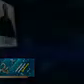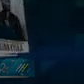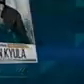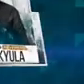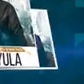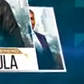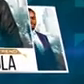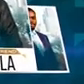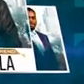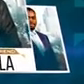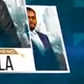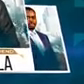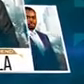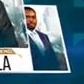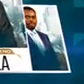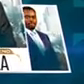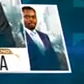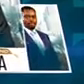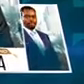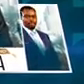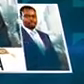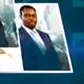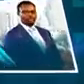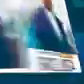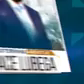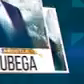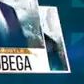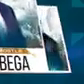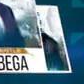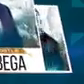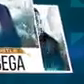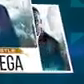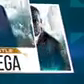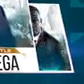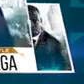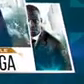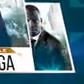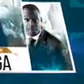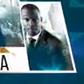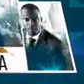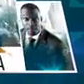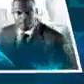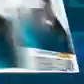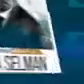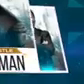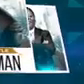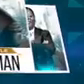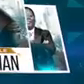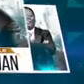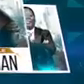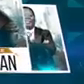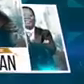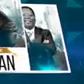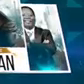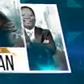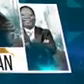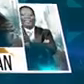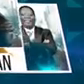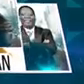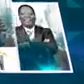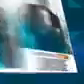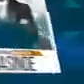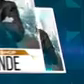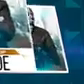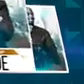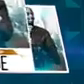life and re this is what I felt God wanted to do my time is up and I'll just make two two prayers but these are the two people